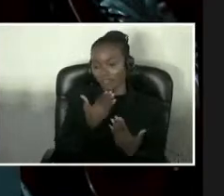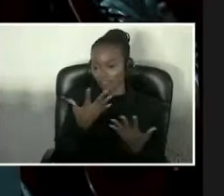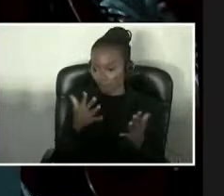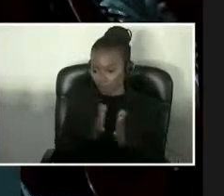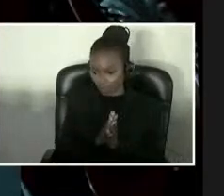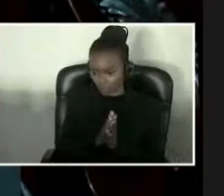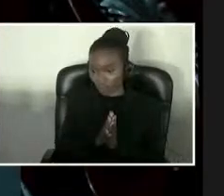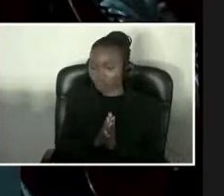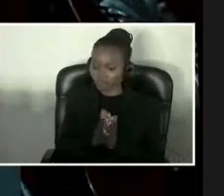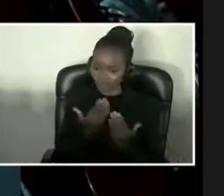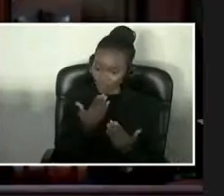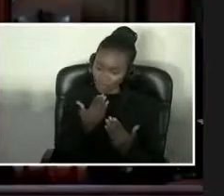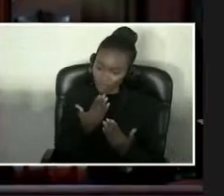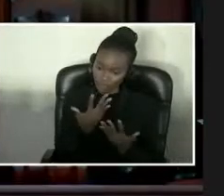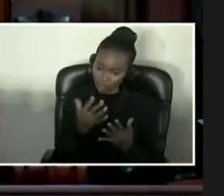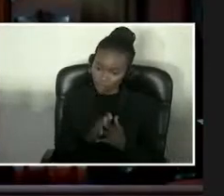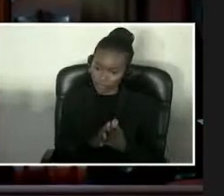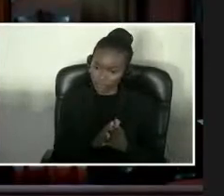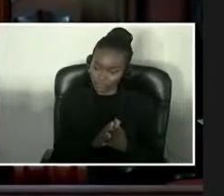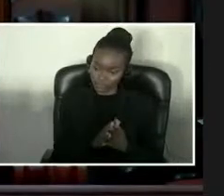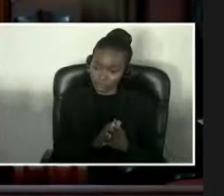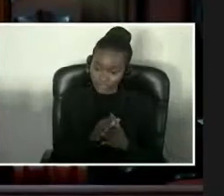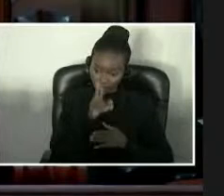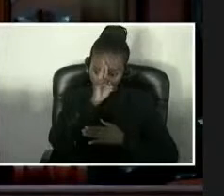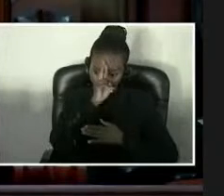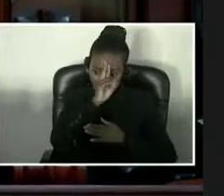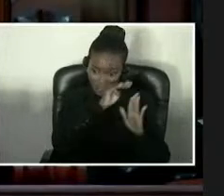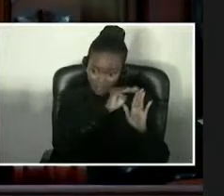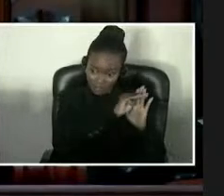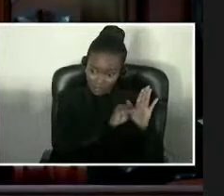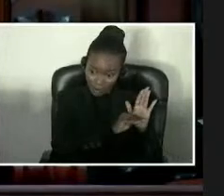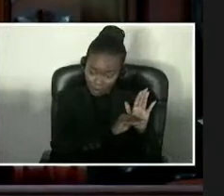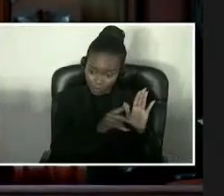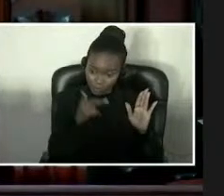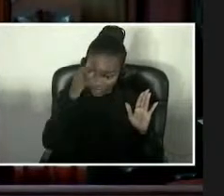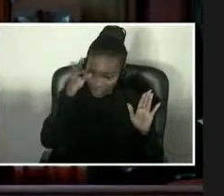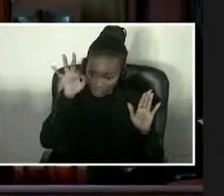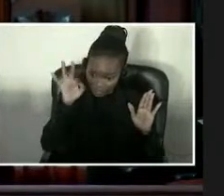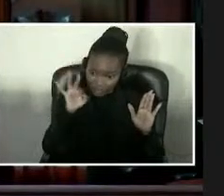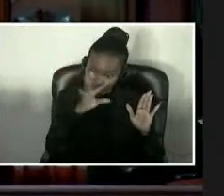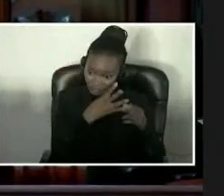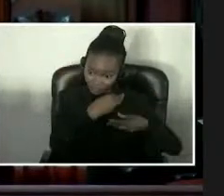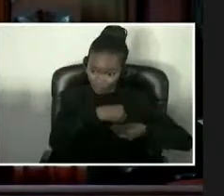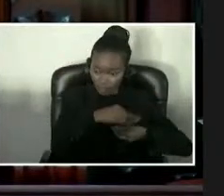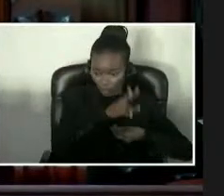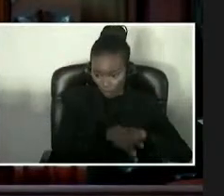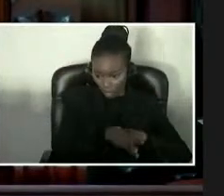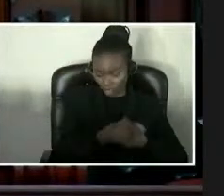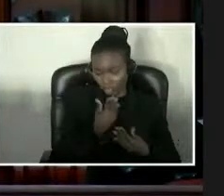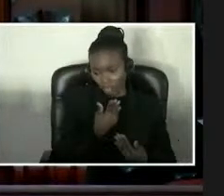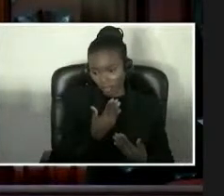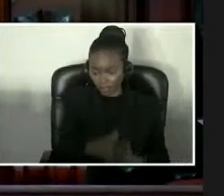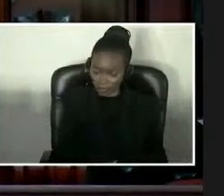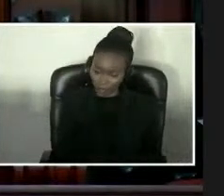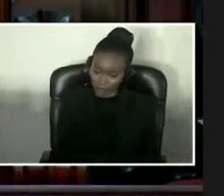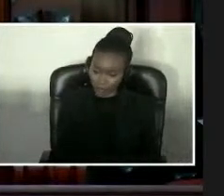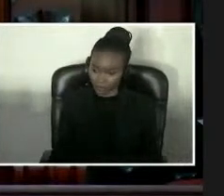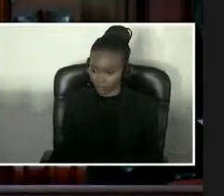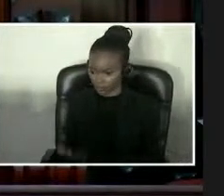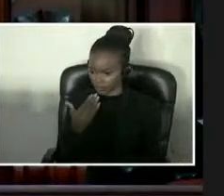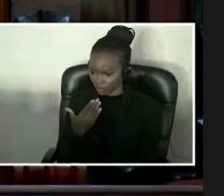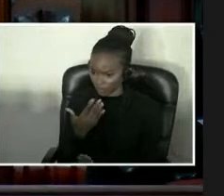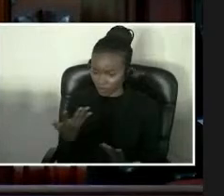yeah thank you very much honorable member honorable